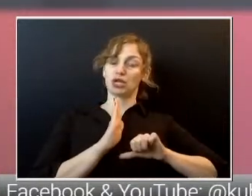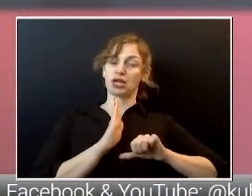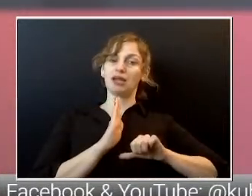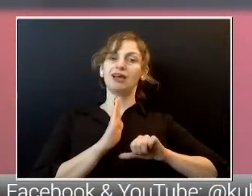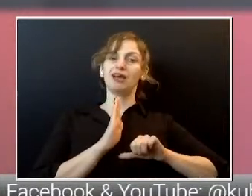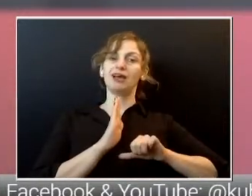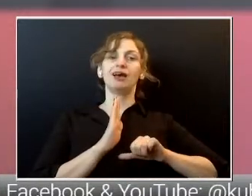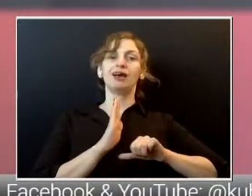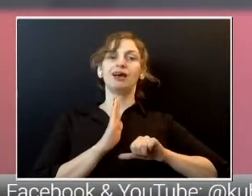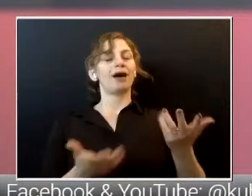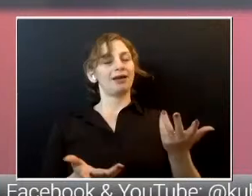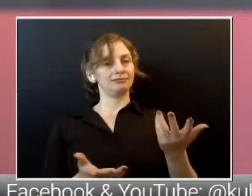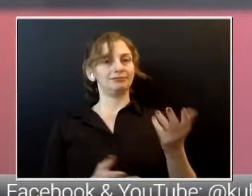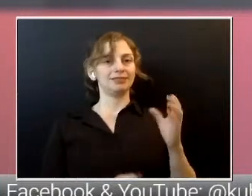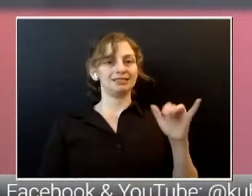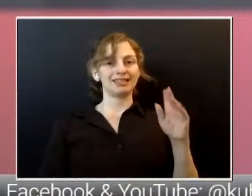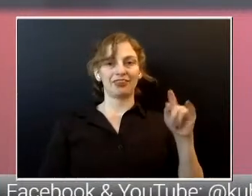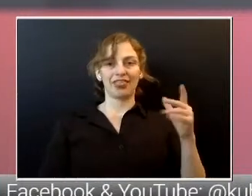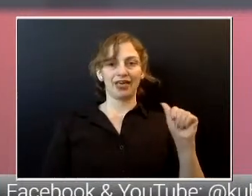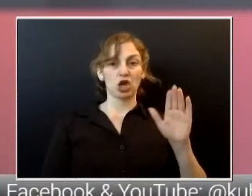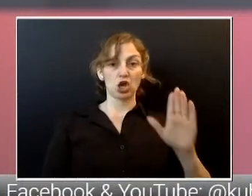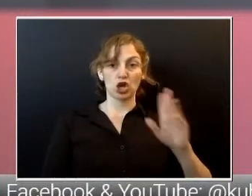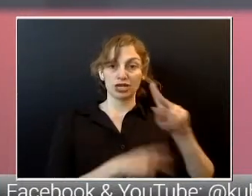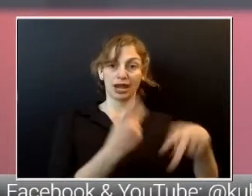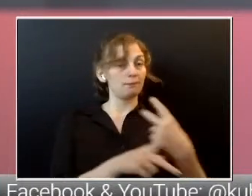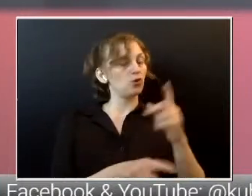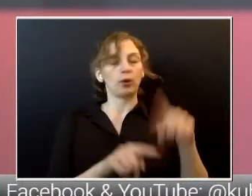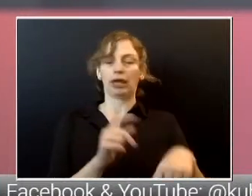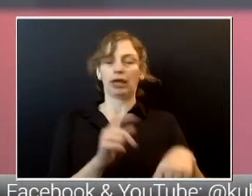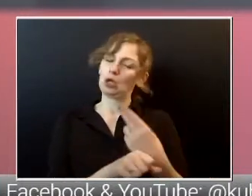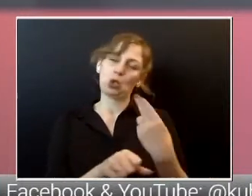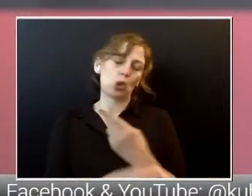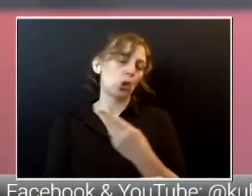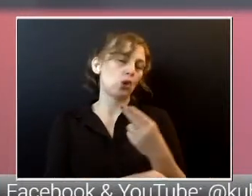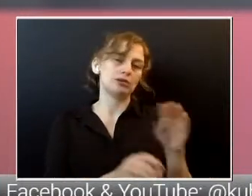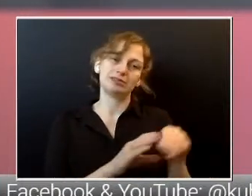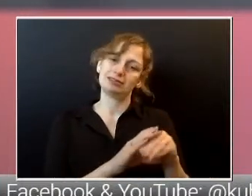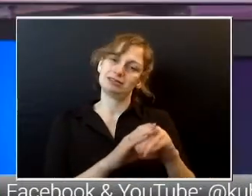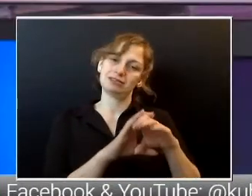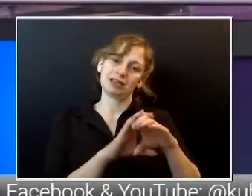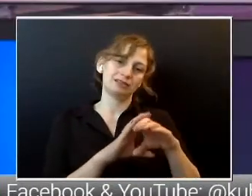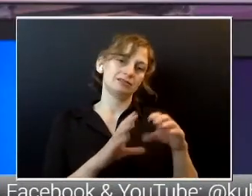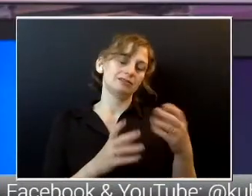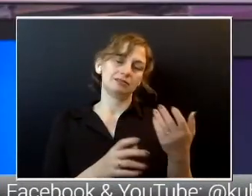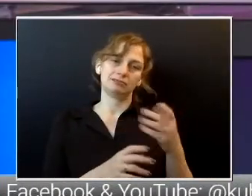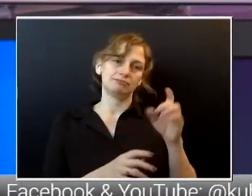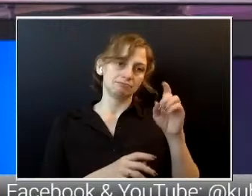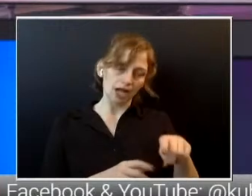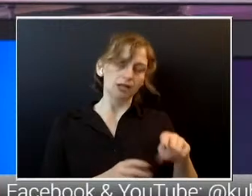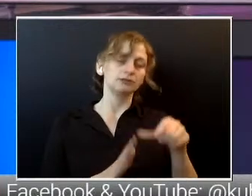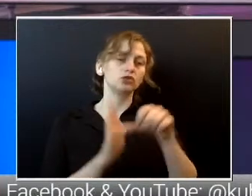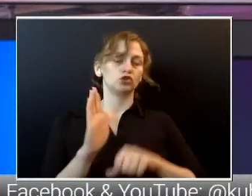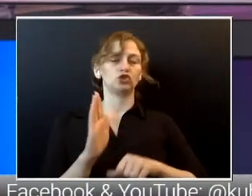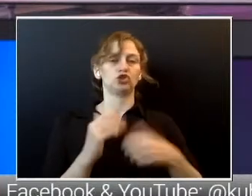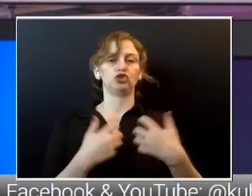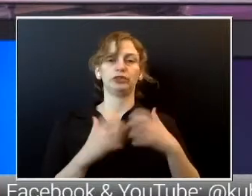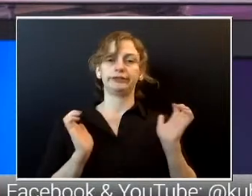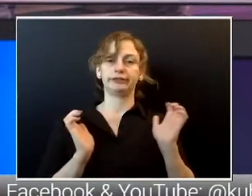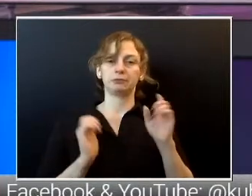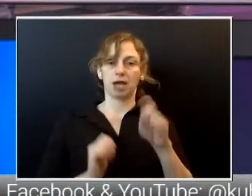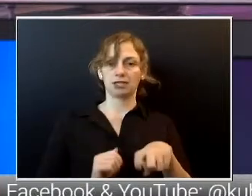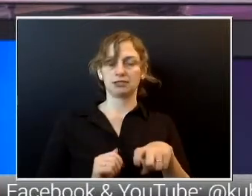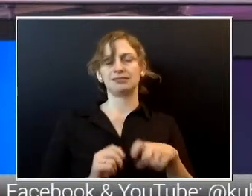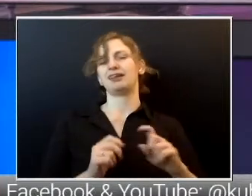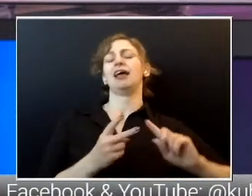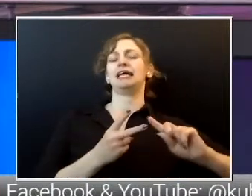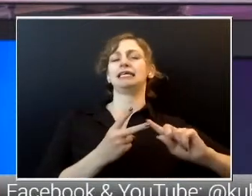Cindy had is not treatable with she was getting a surgery. minimally invasive, correct. And then the second part of Yen Liang's question is,